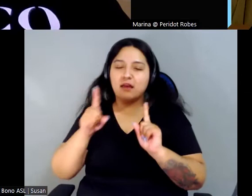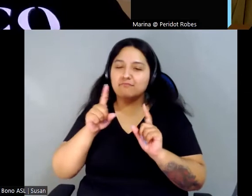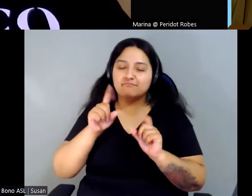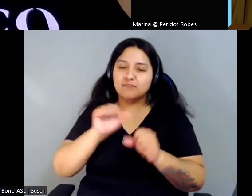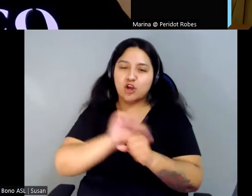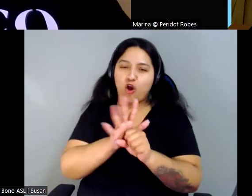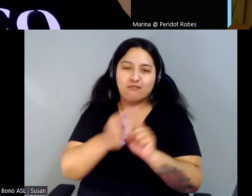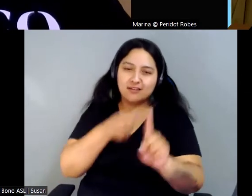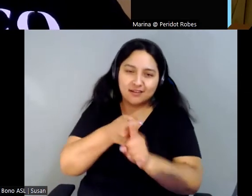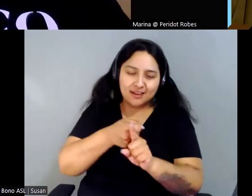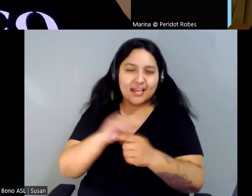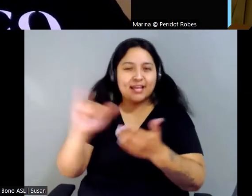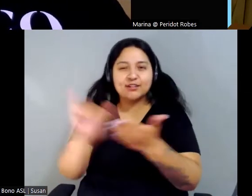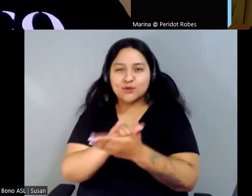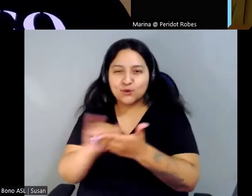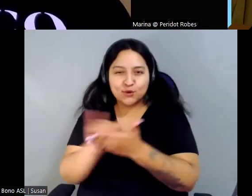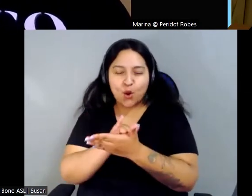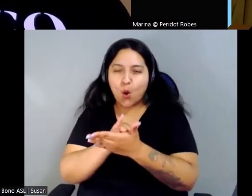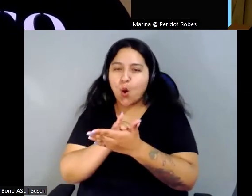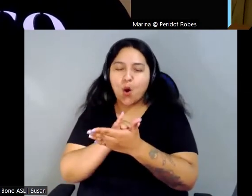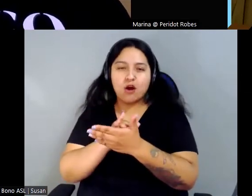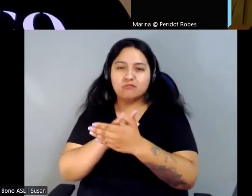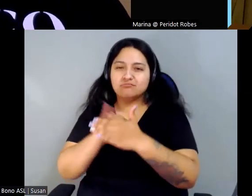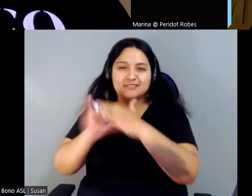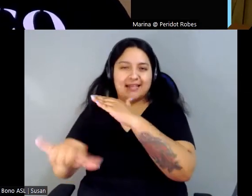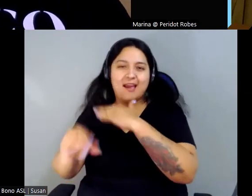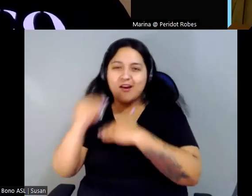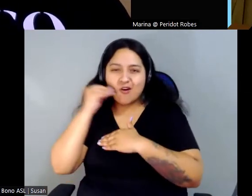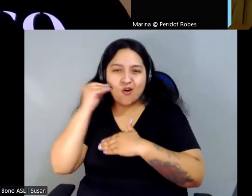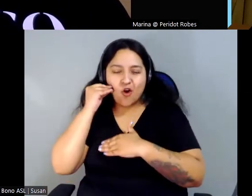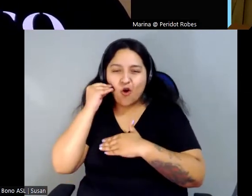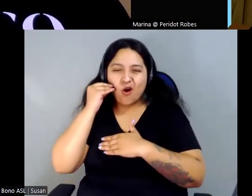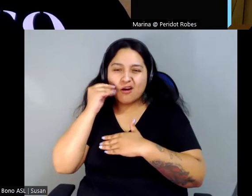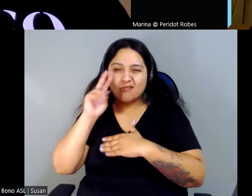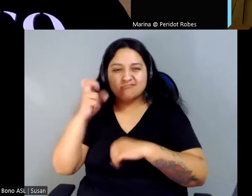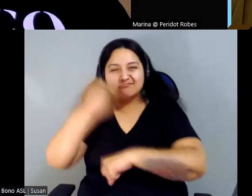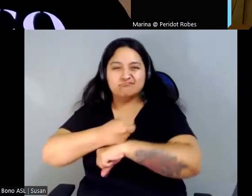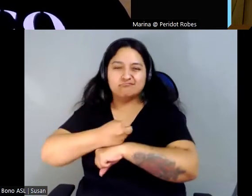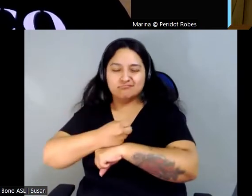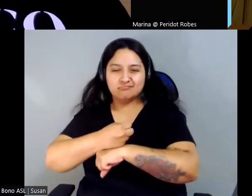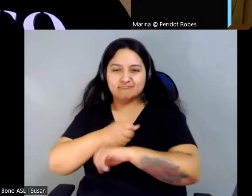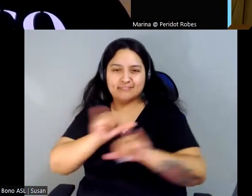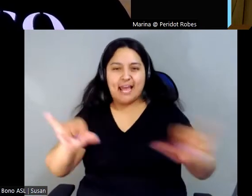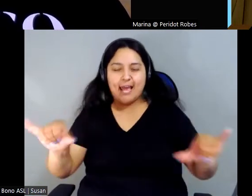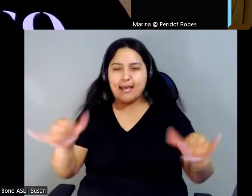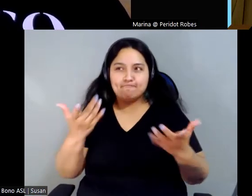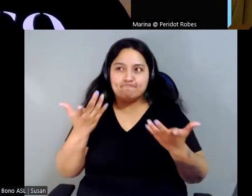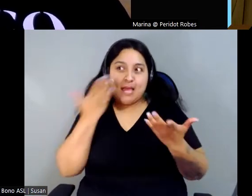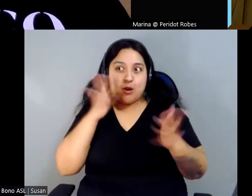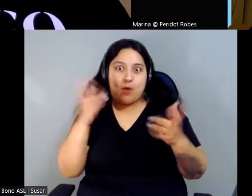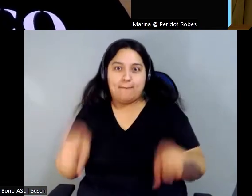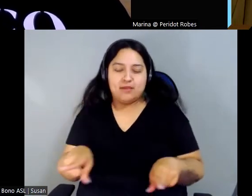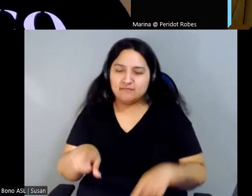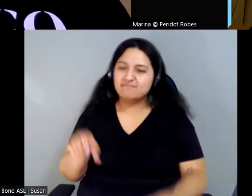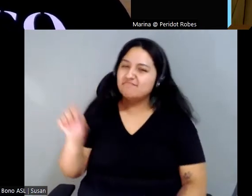So yeah. Okay. Yeah, I've heard of 2019. Other people that did fitting for the same line, and I don't know who it was,